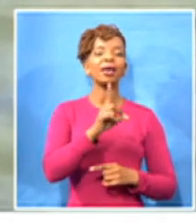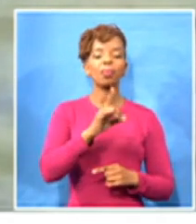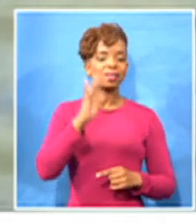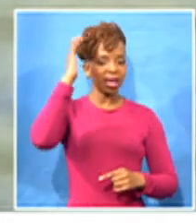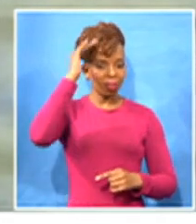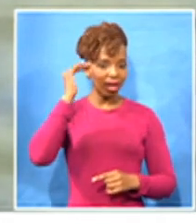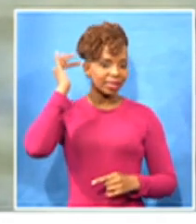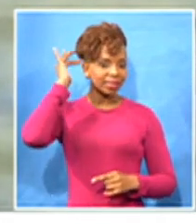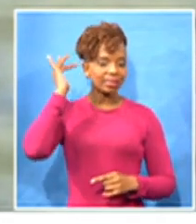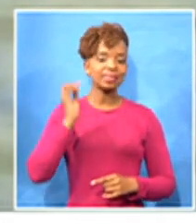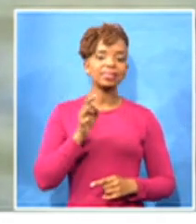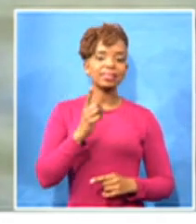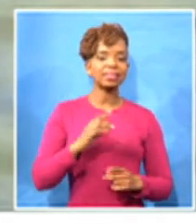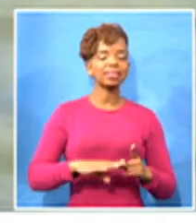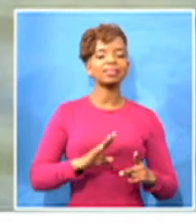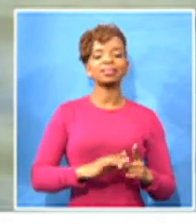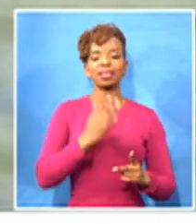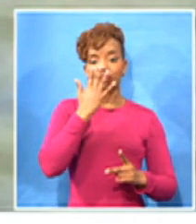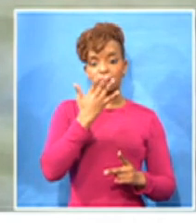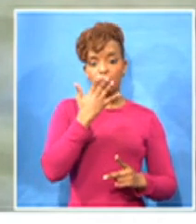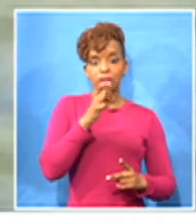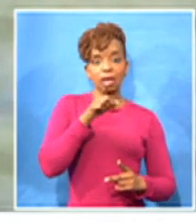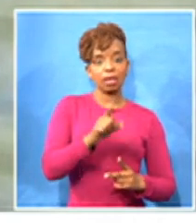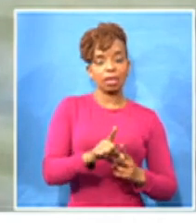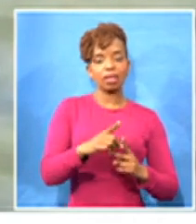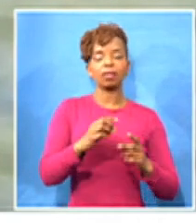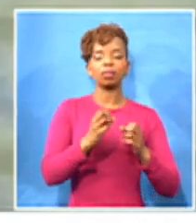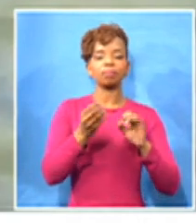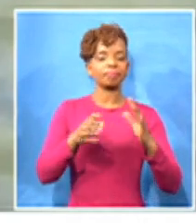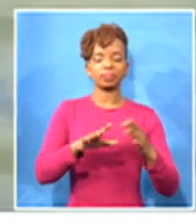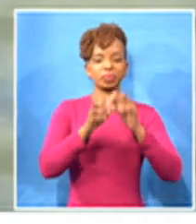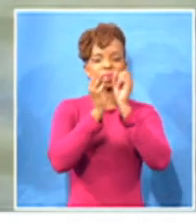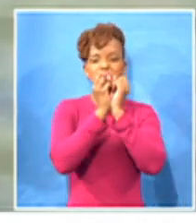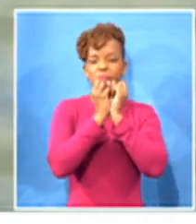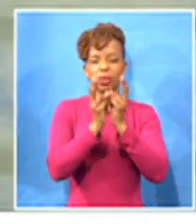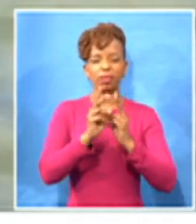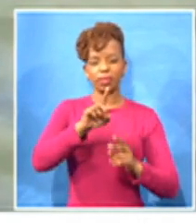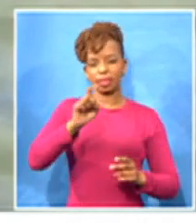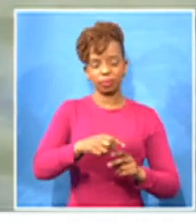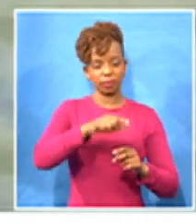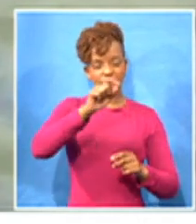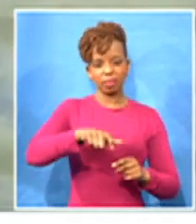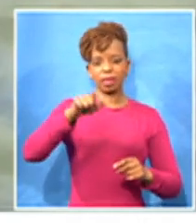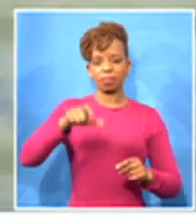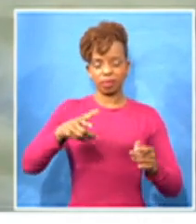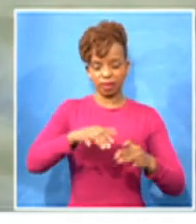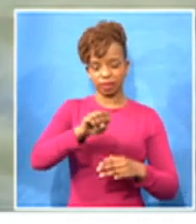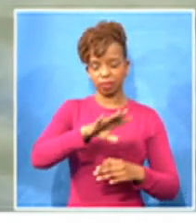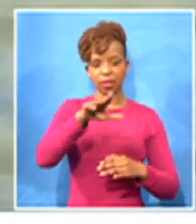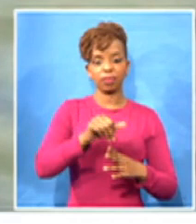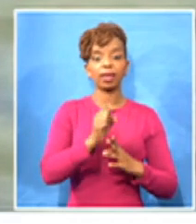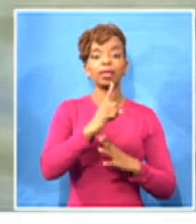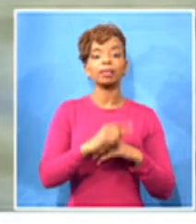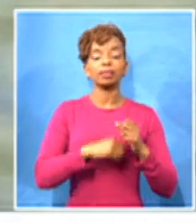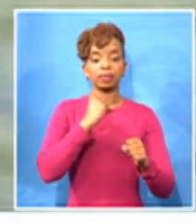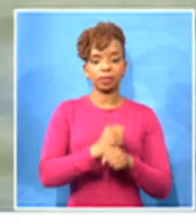hours, influenza, which kills approximately 12,000 South African citizens each year, God forbid